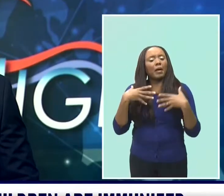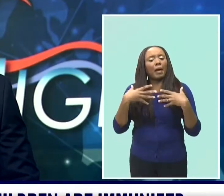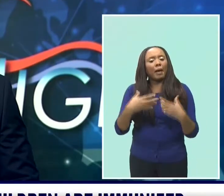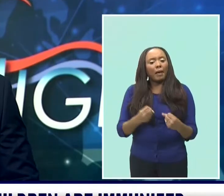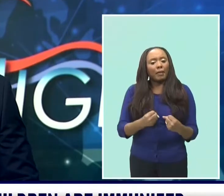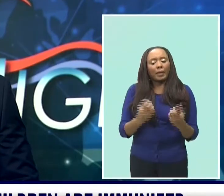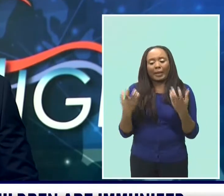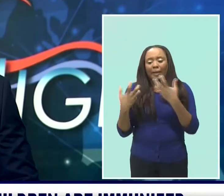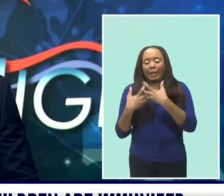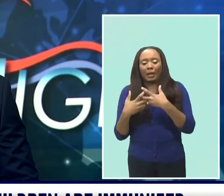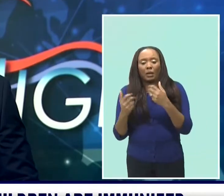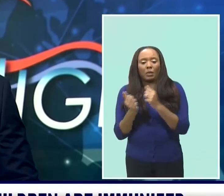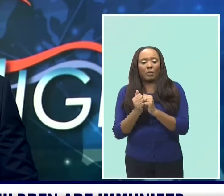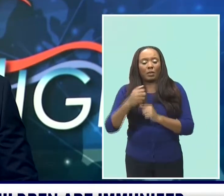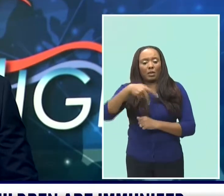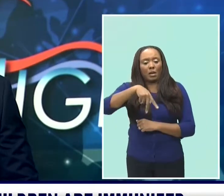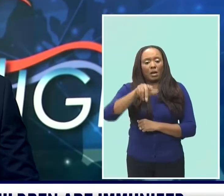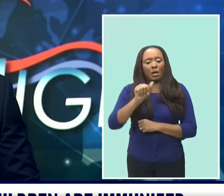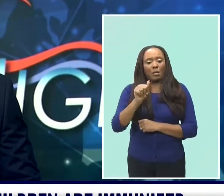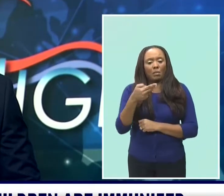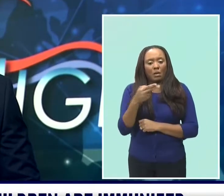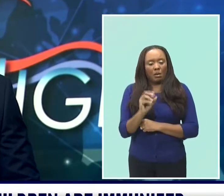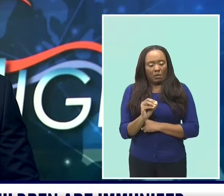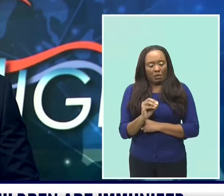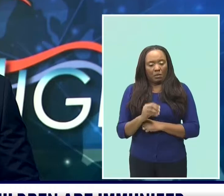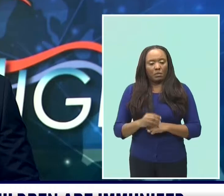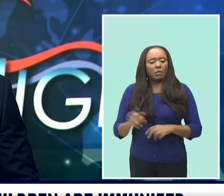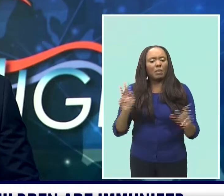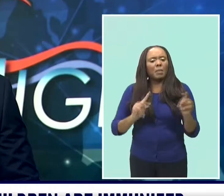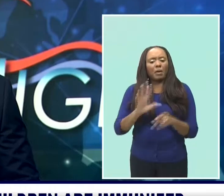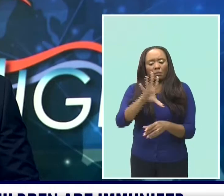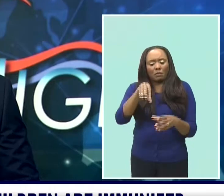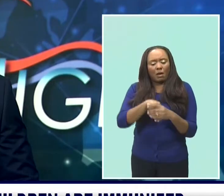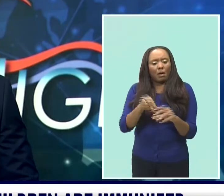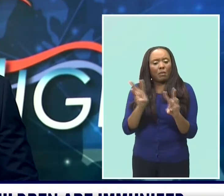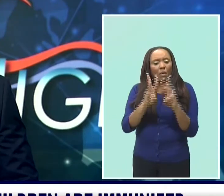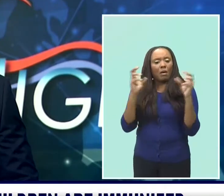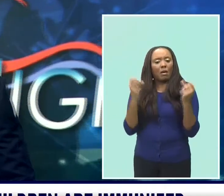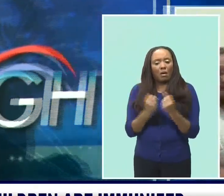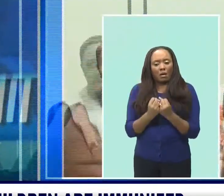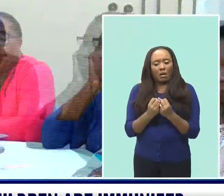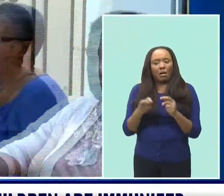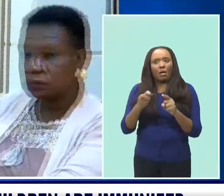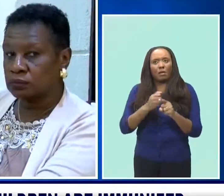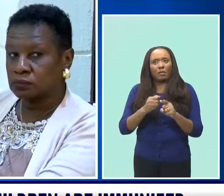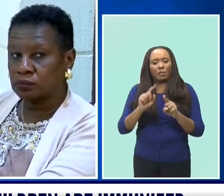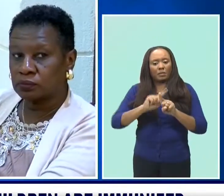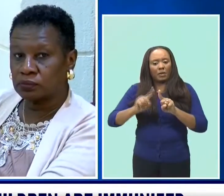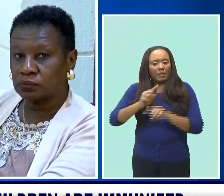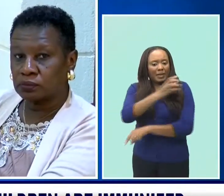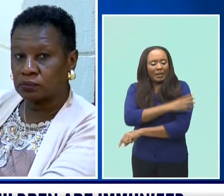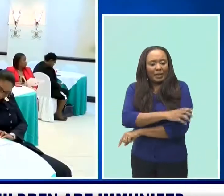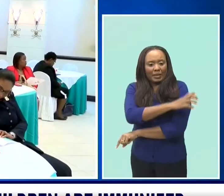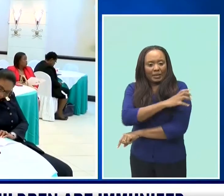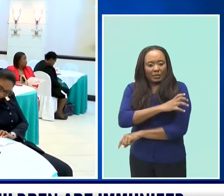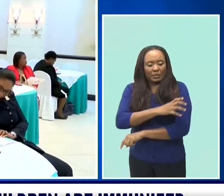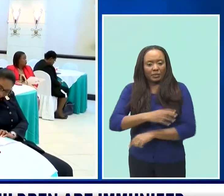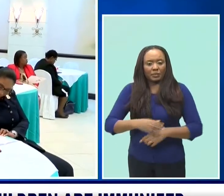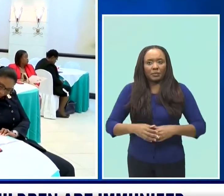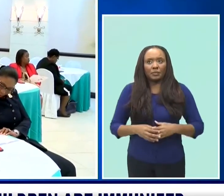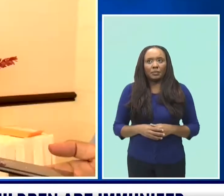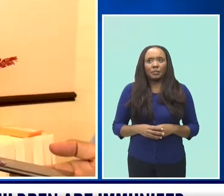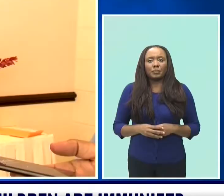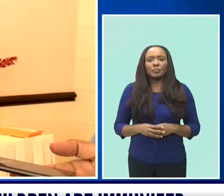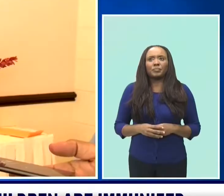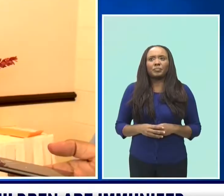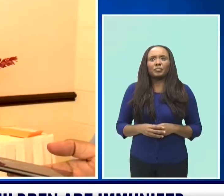collaboration with the Pan American Health Organization. Participants in the workshop were mainly drawn from the island's polyclinics. Who